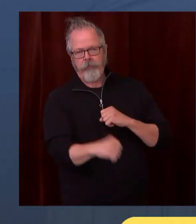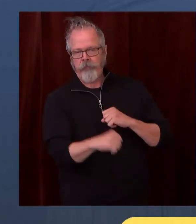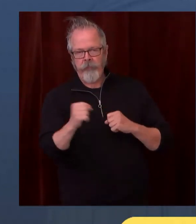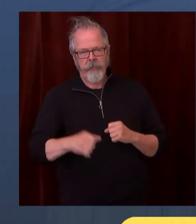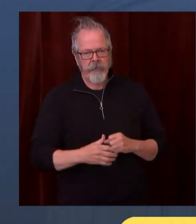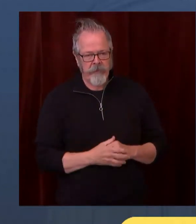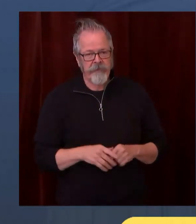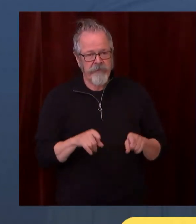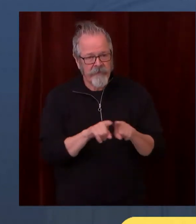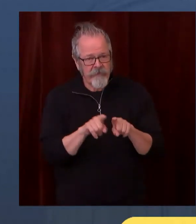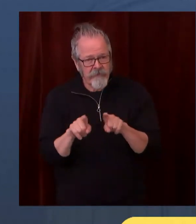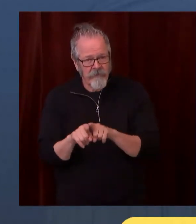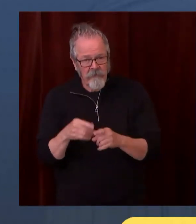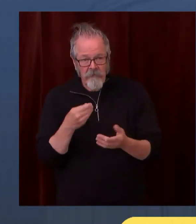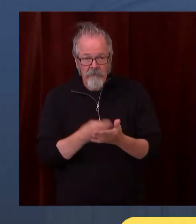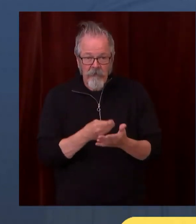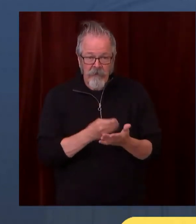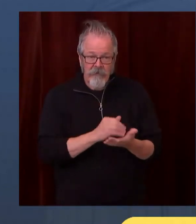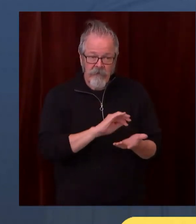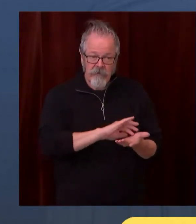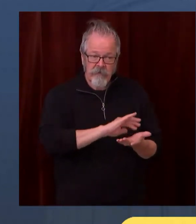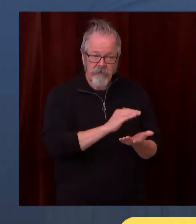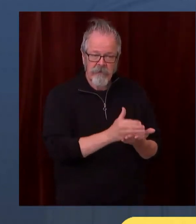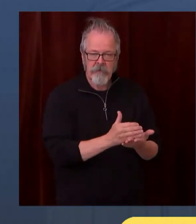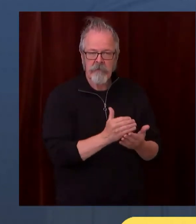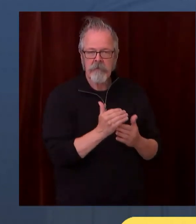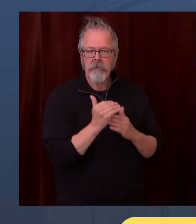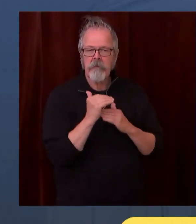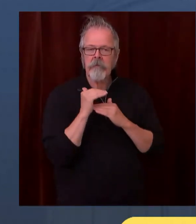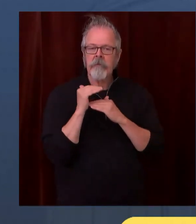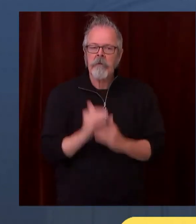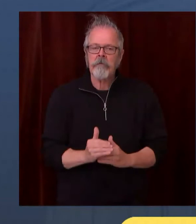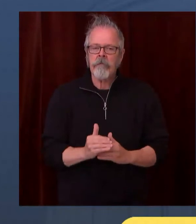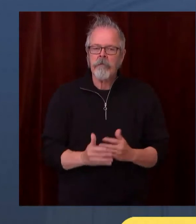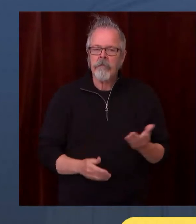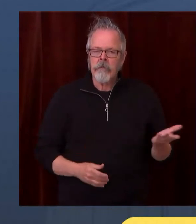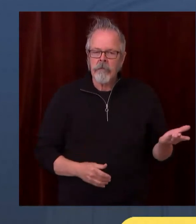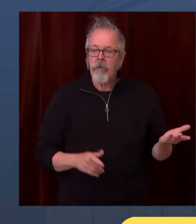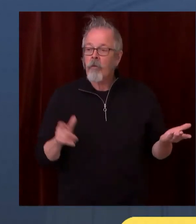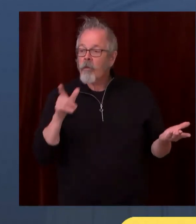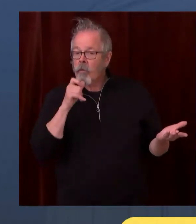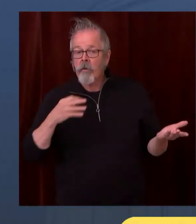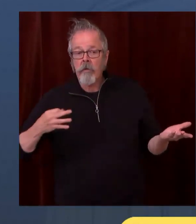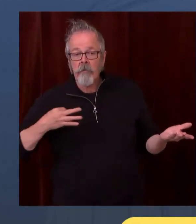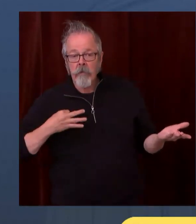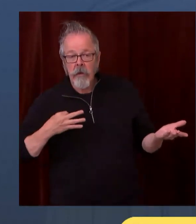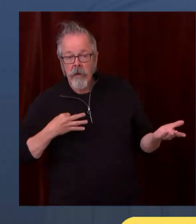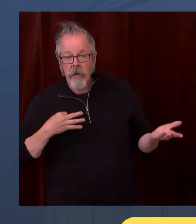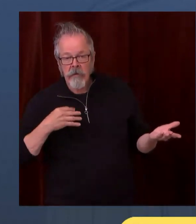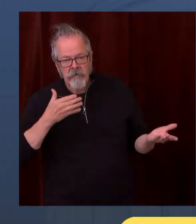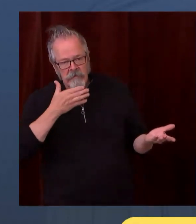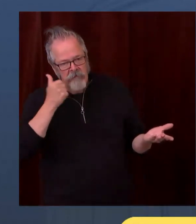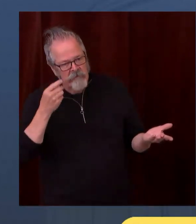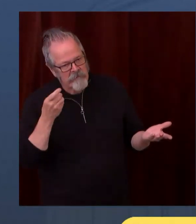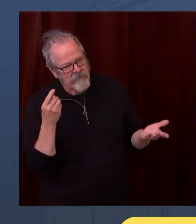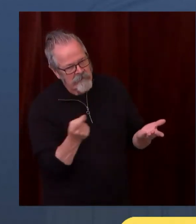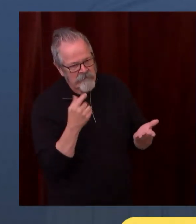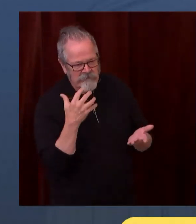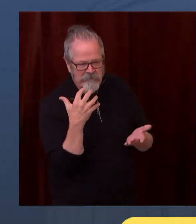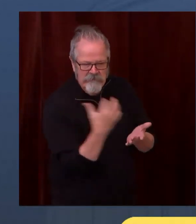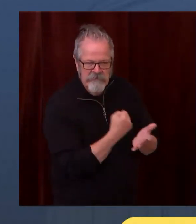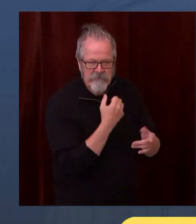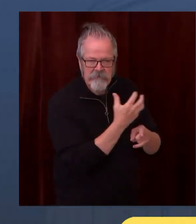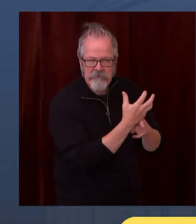basis. But we do need some further clarity from the administration about what the rules really are. We hope to have that as